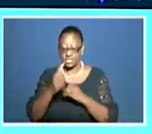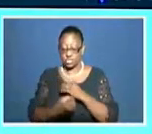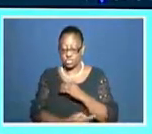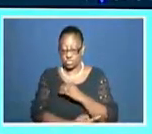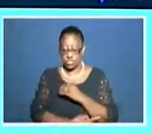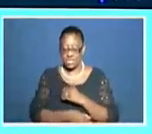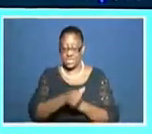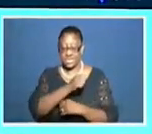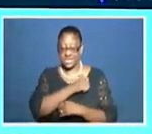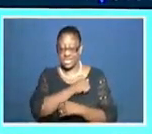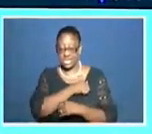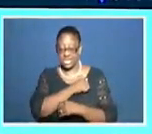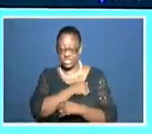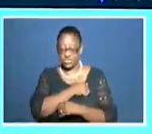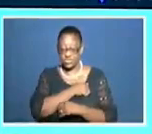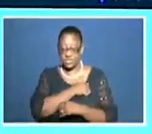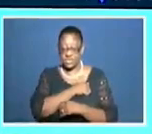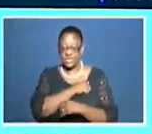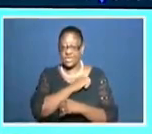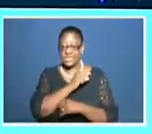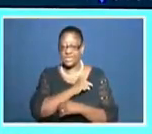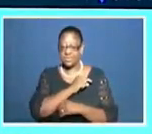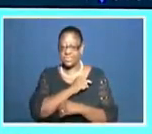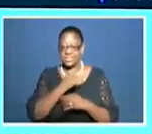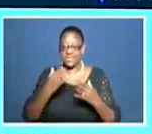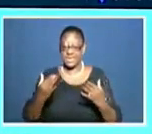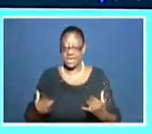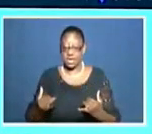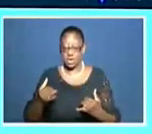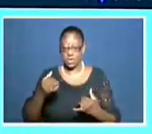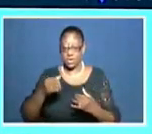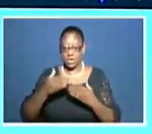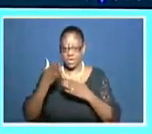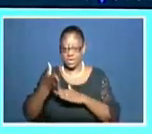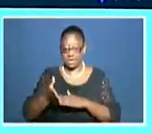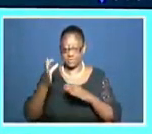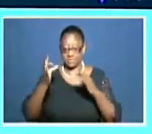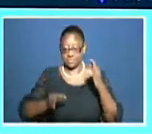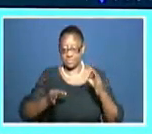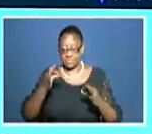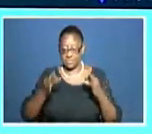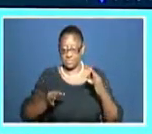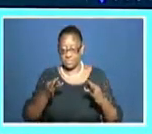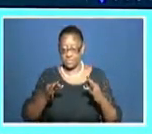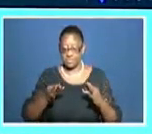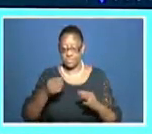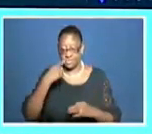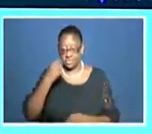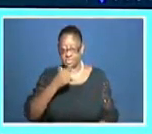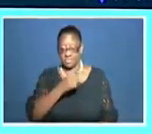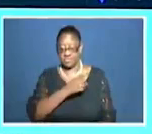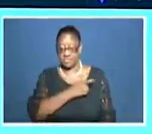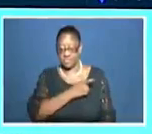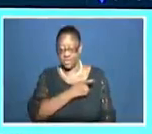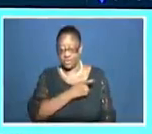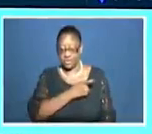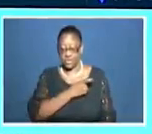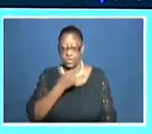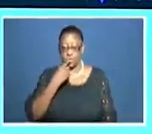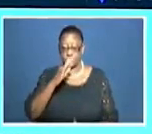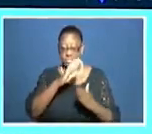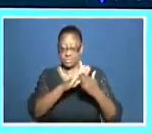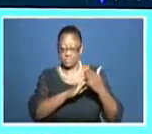Adrian Gibson, taking another twist following the arraignment of a fellow accused, Tanya Demeritte, who's listed